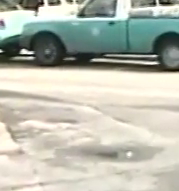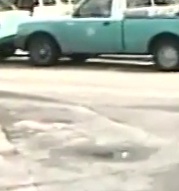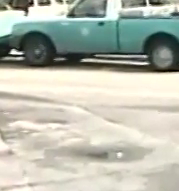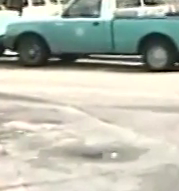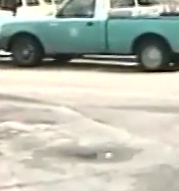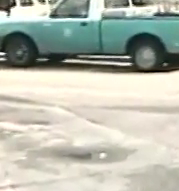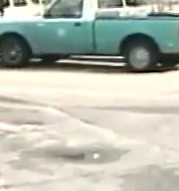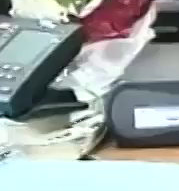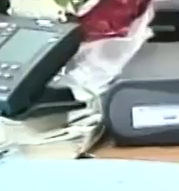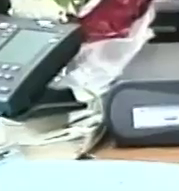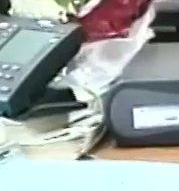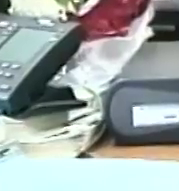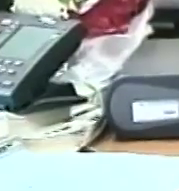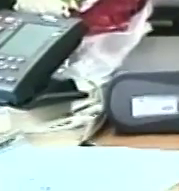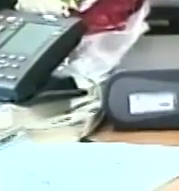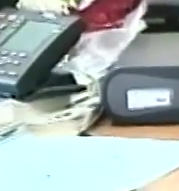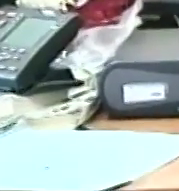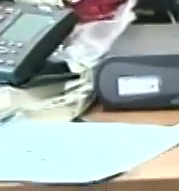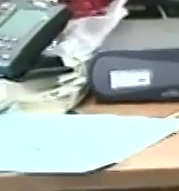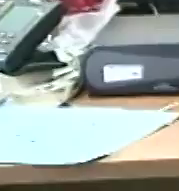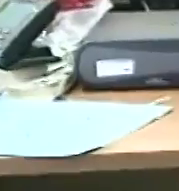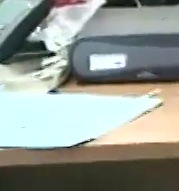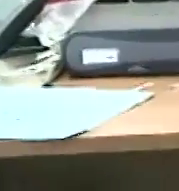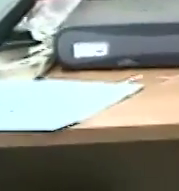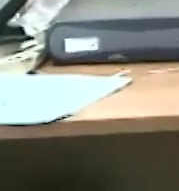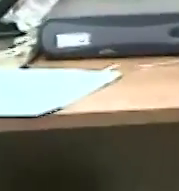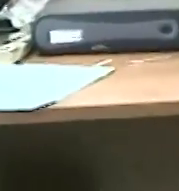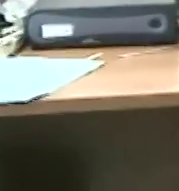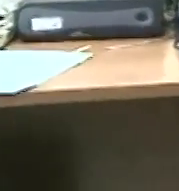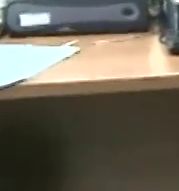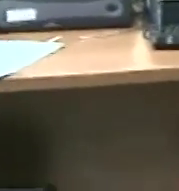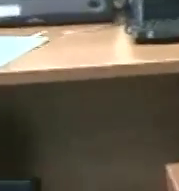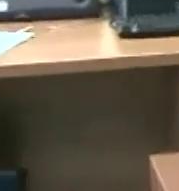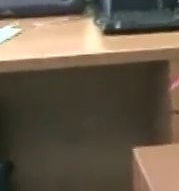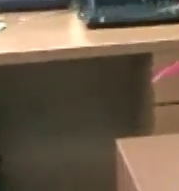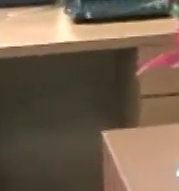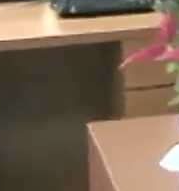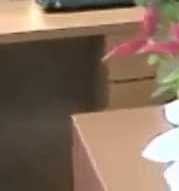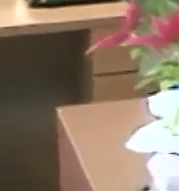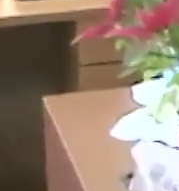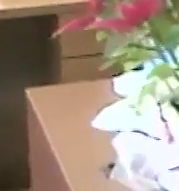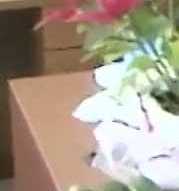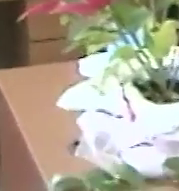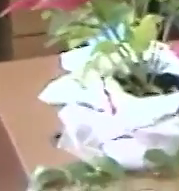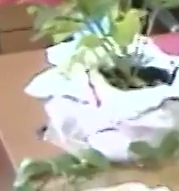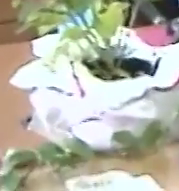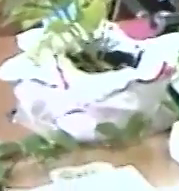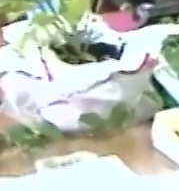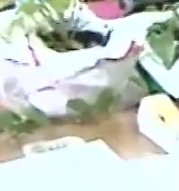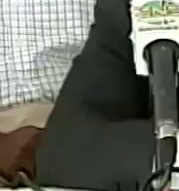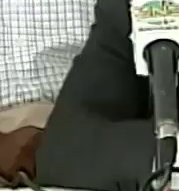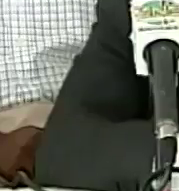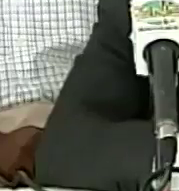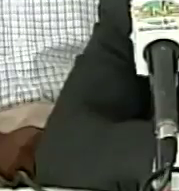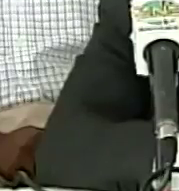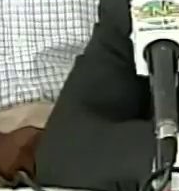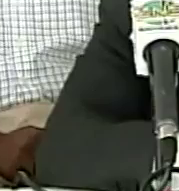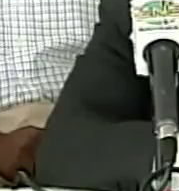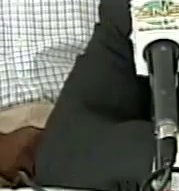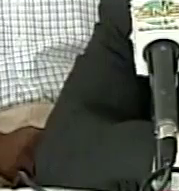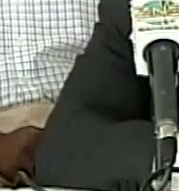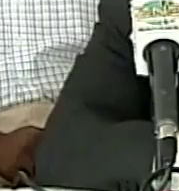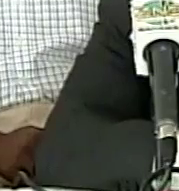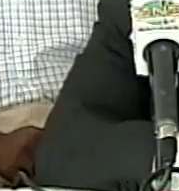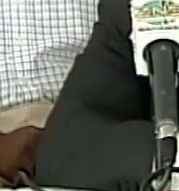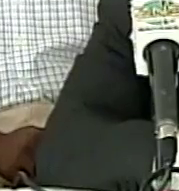Coming up in the Bahamas tonight, hundreds sign up for a new BEC payment plan seeking relief from outstanding electricity bills. The DNA holds